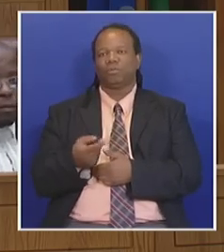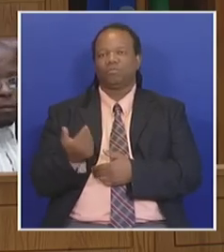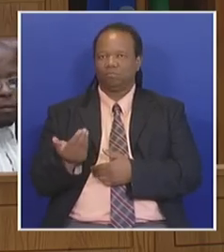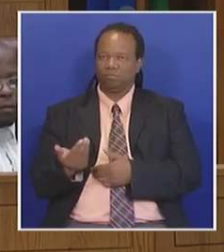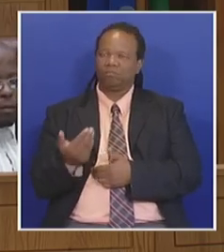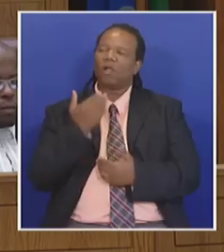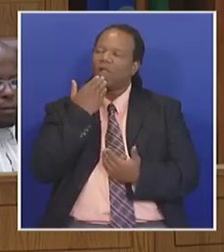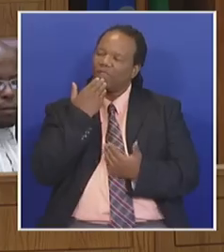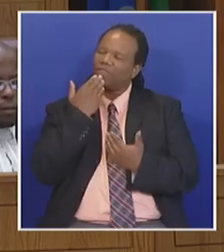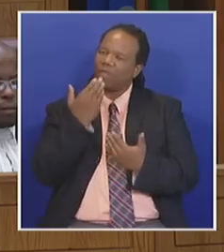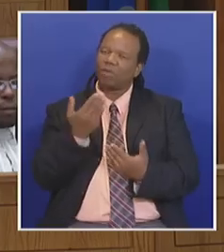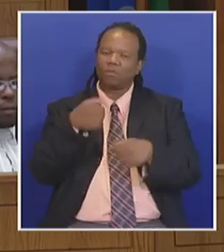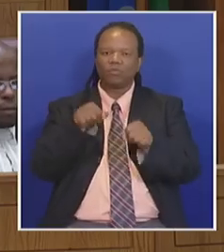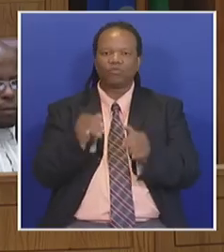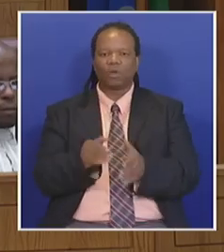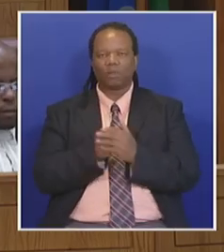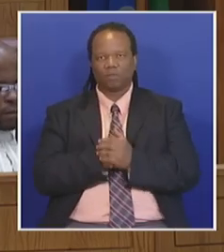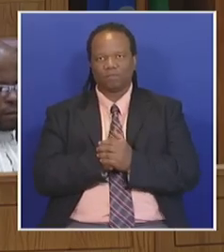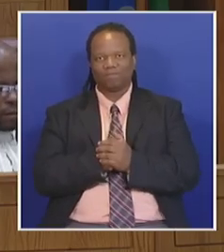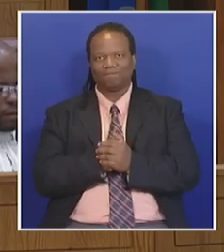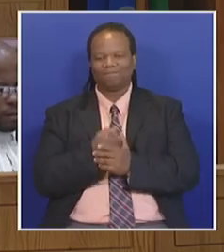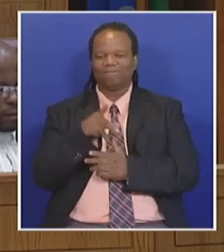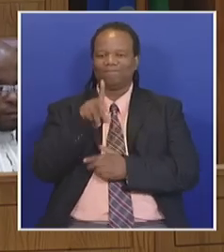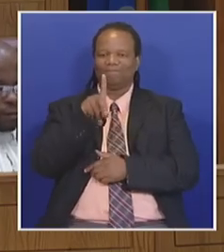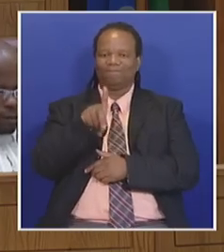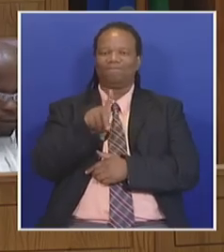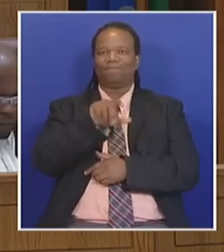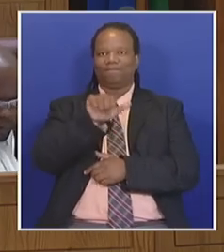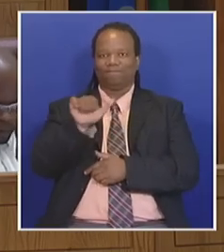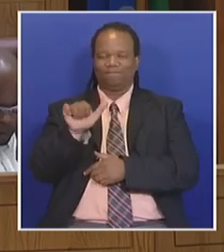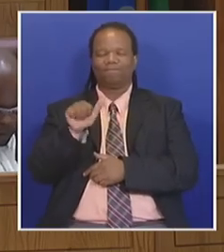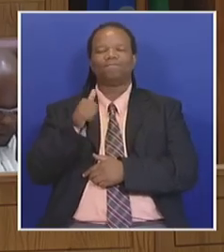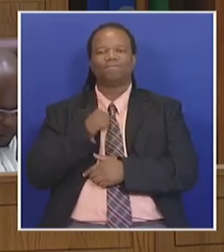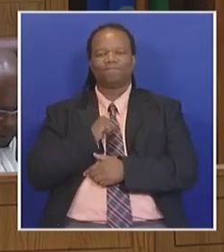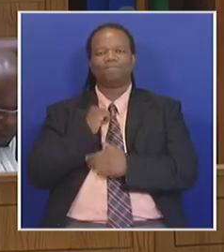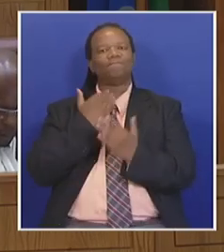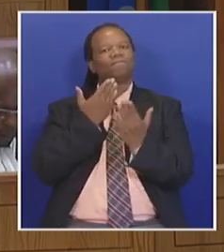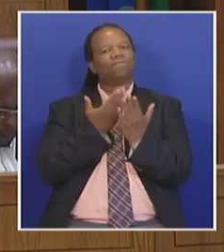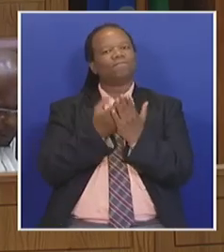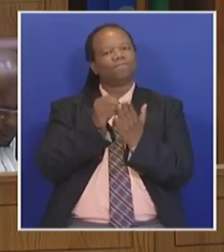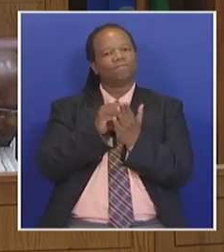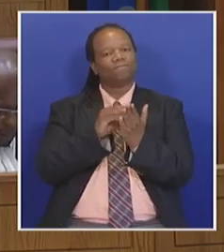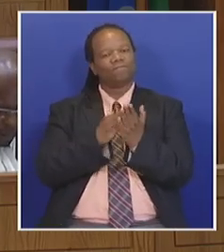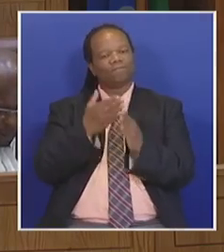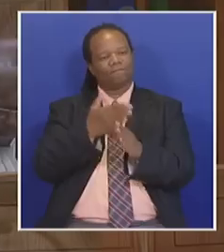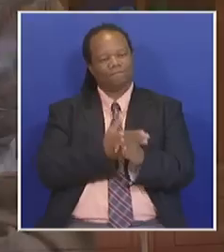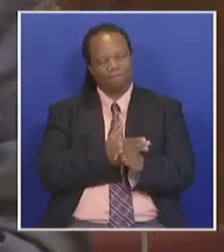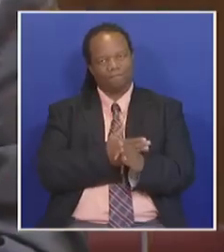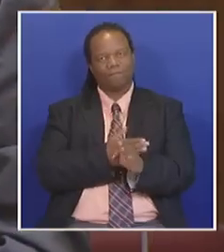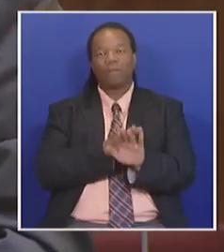Thank you, Honorable Chairperson. On behalf of the Democratic Alliance, I hereby wish to move a motion without notice that